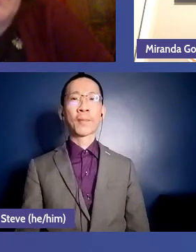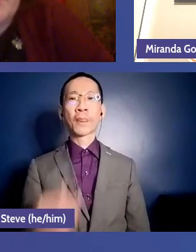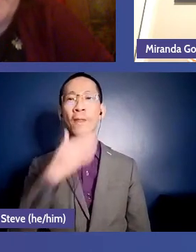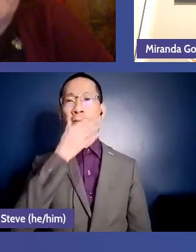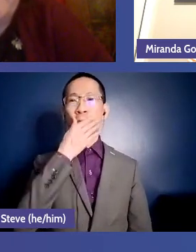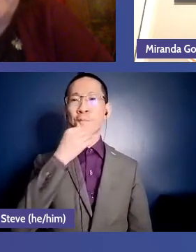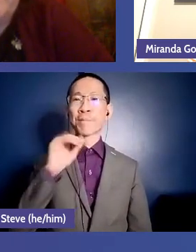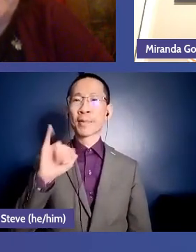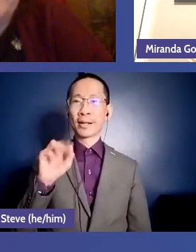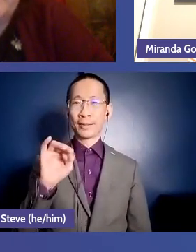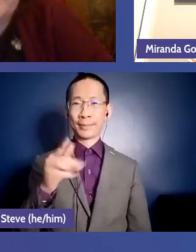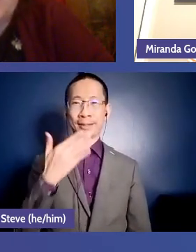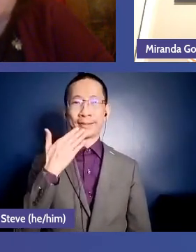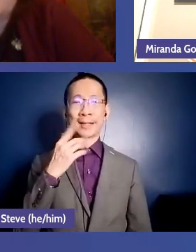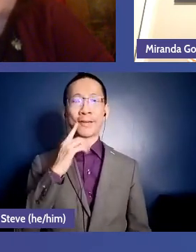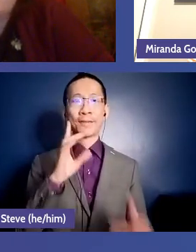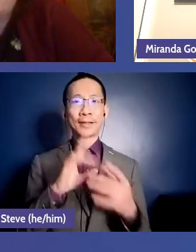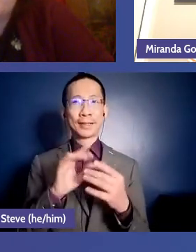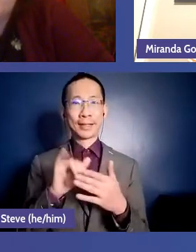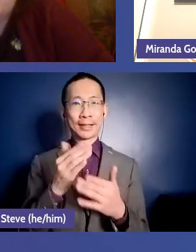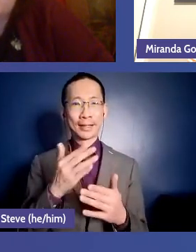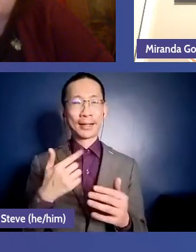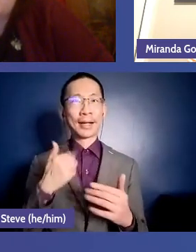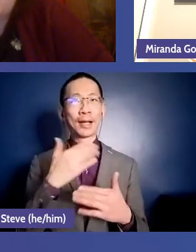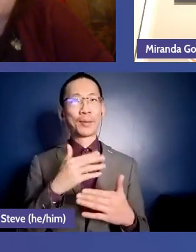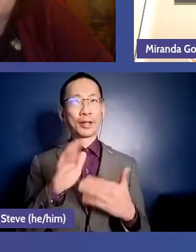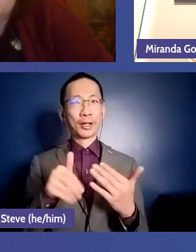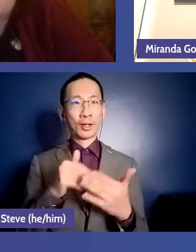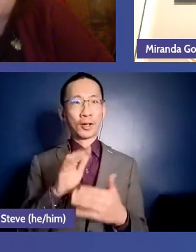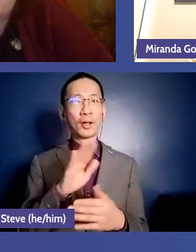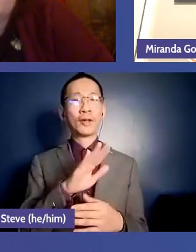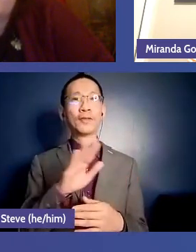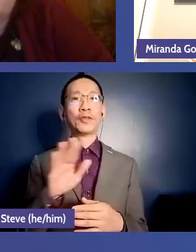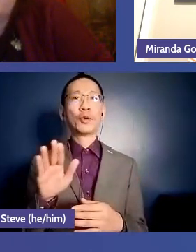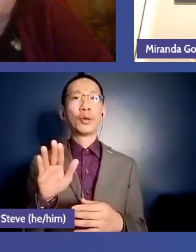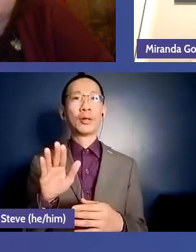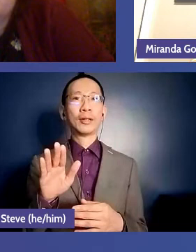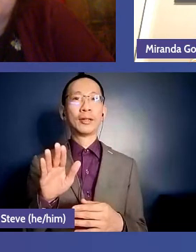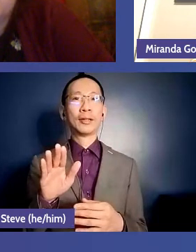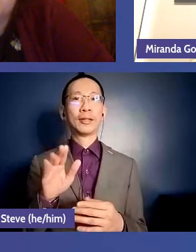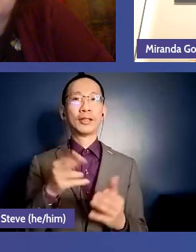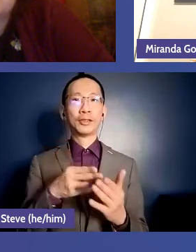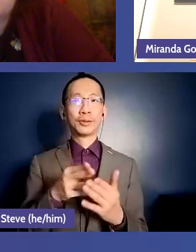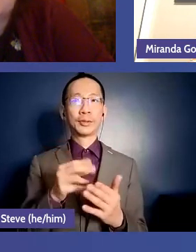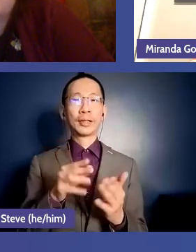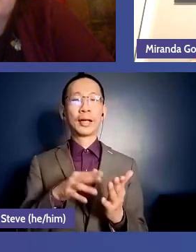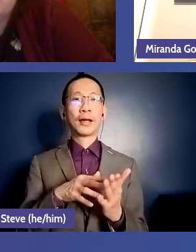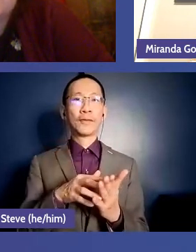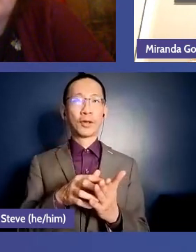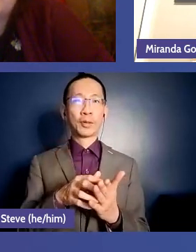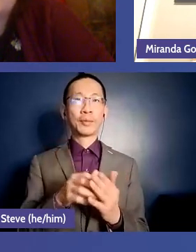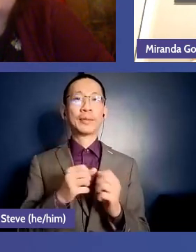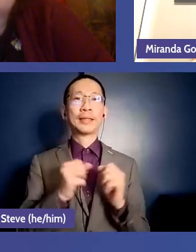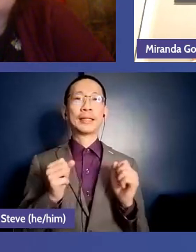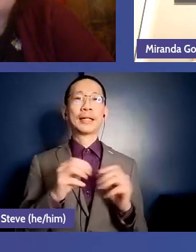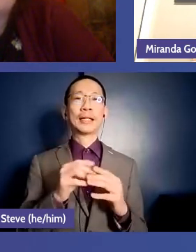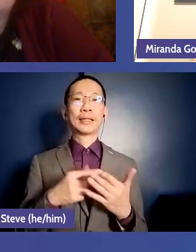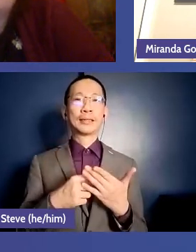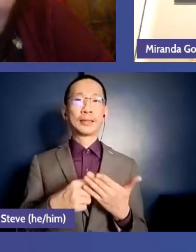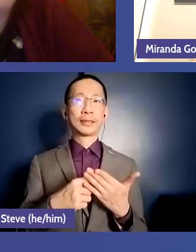thing. And I appreciate all of your truth and vulnerability in this discussion, because that's,